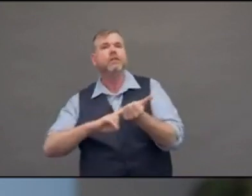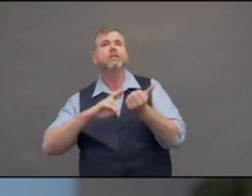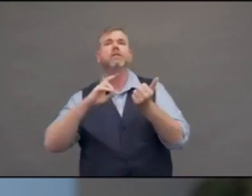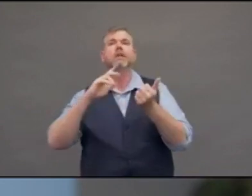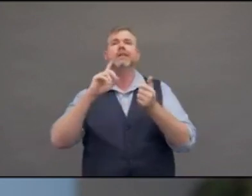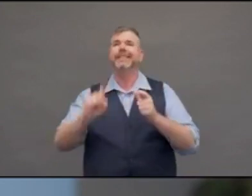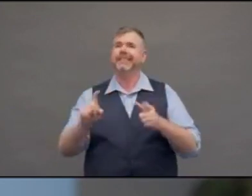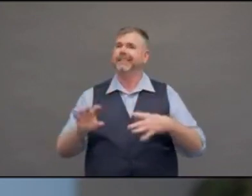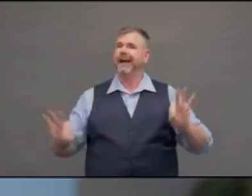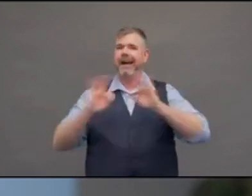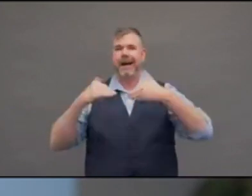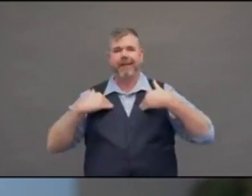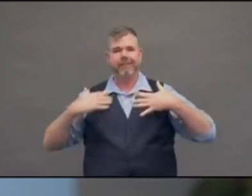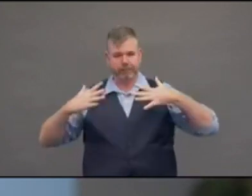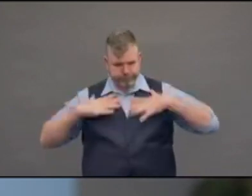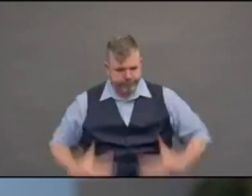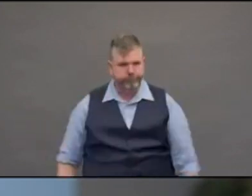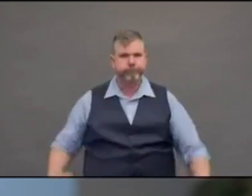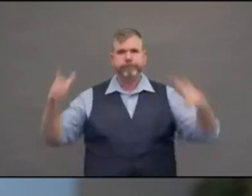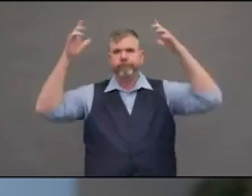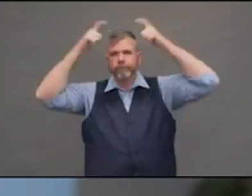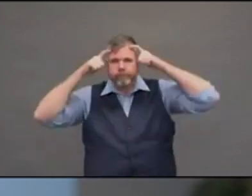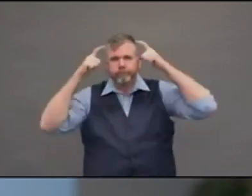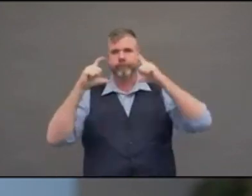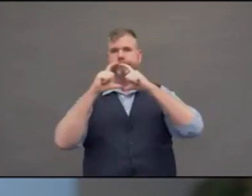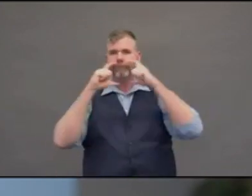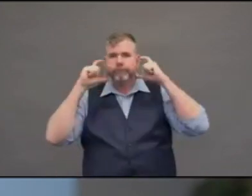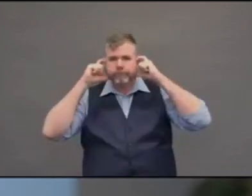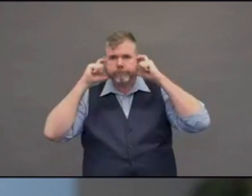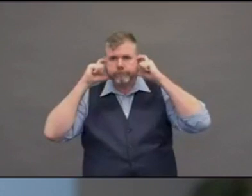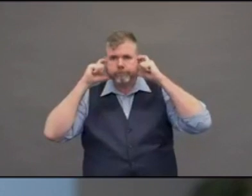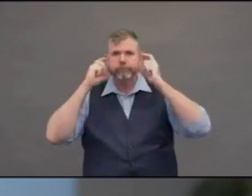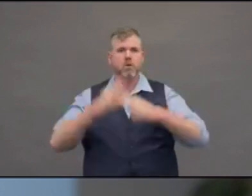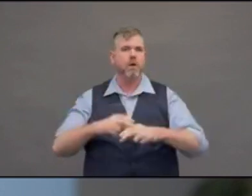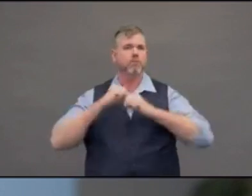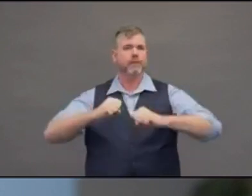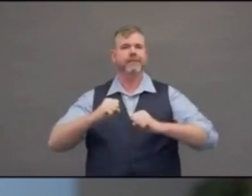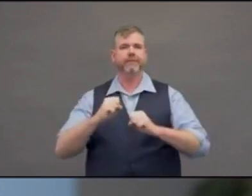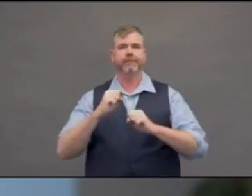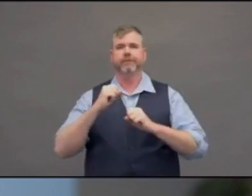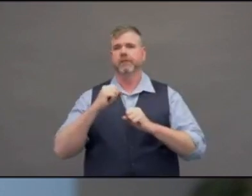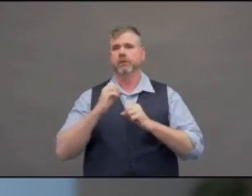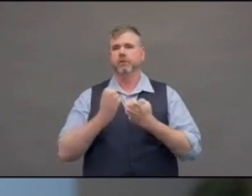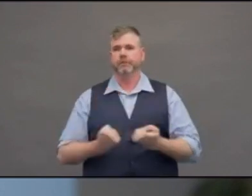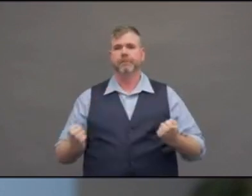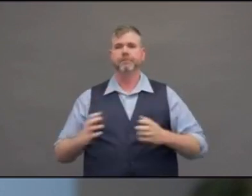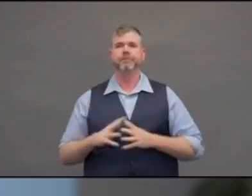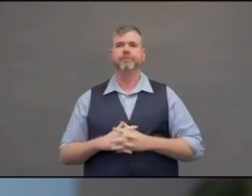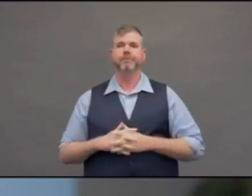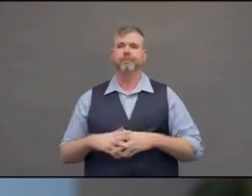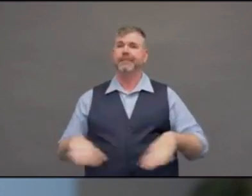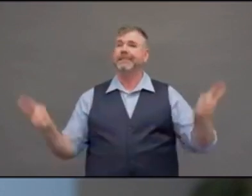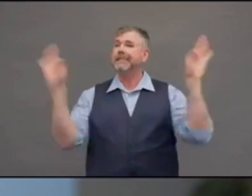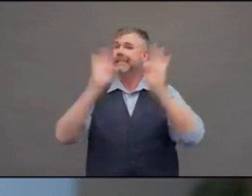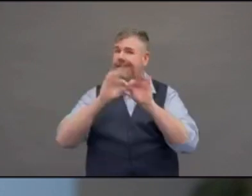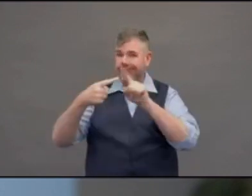careful track of hospitalizations. We know that we need robust testing. We know that we